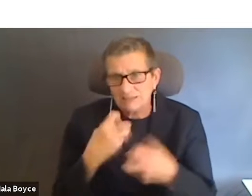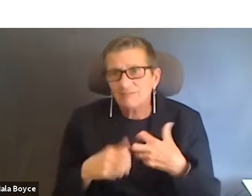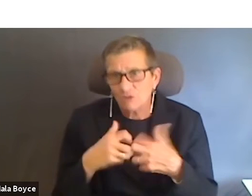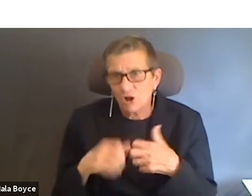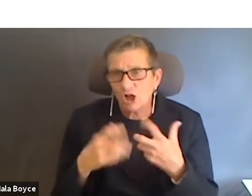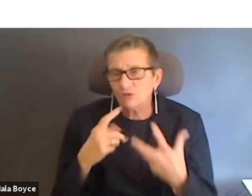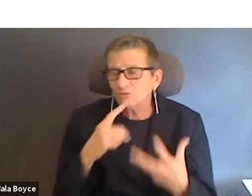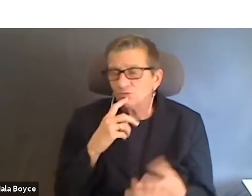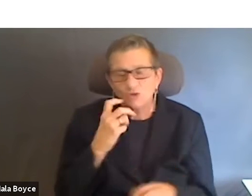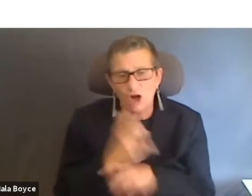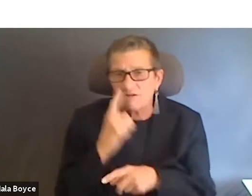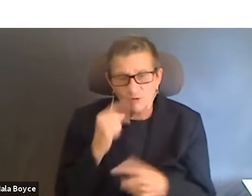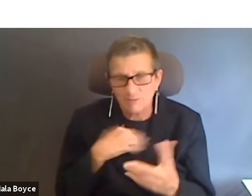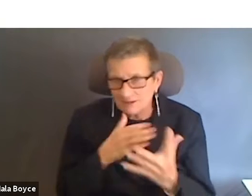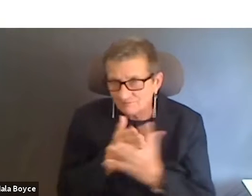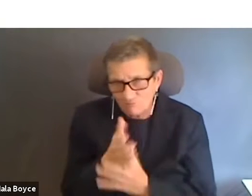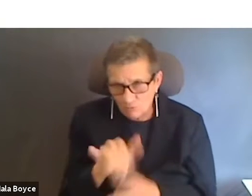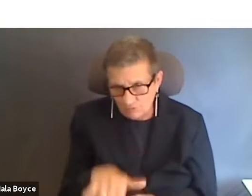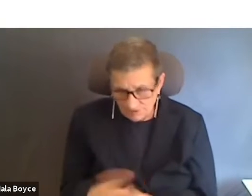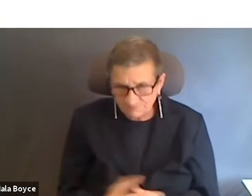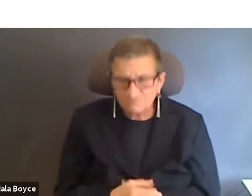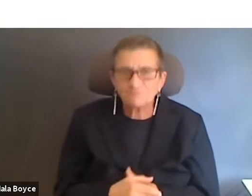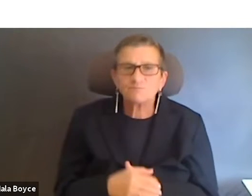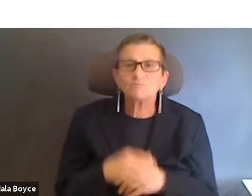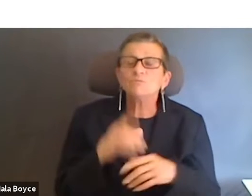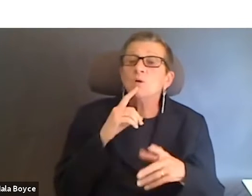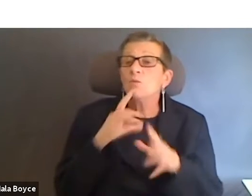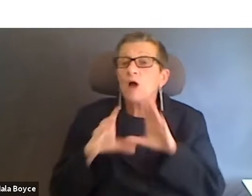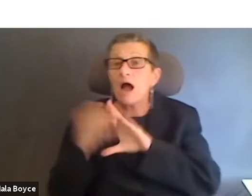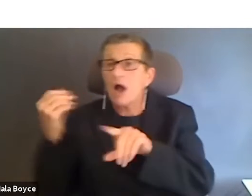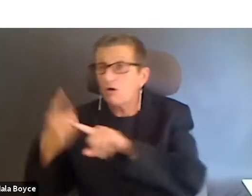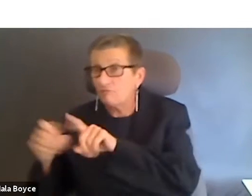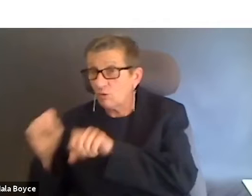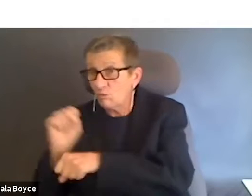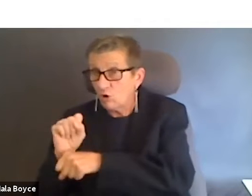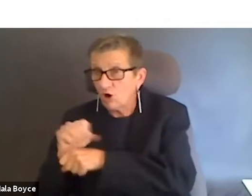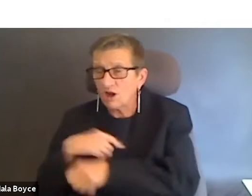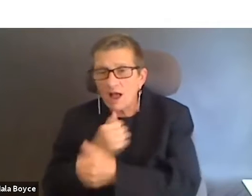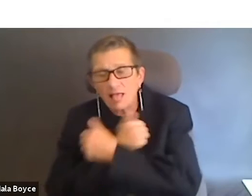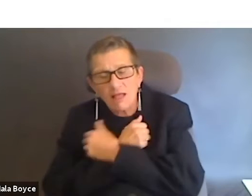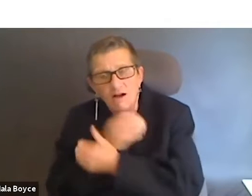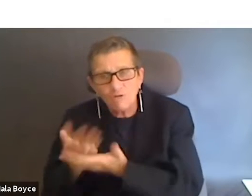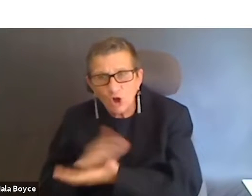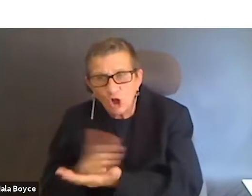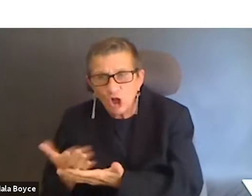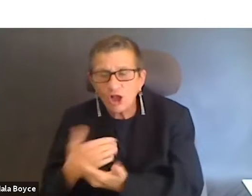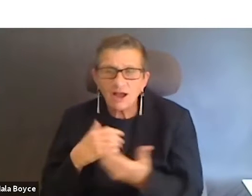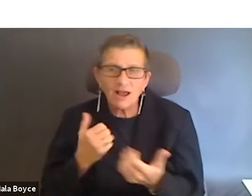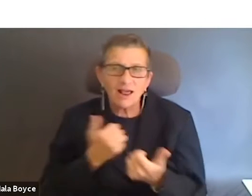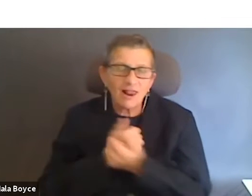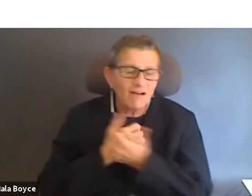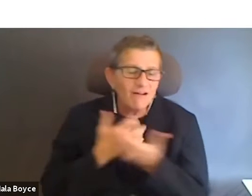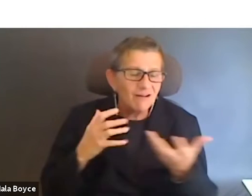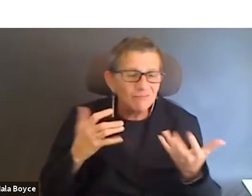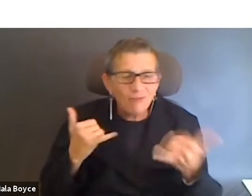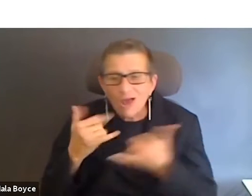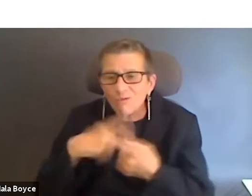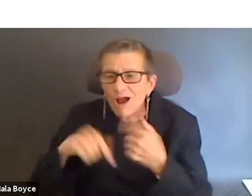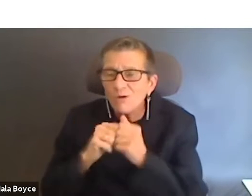tough to navigate. Outside of work, I love to cook. I love messing around with different